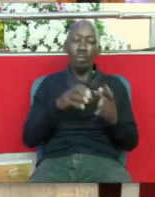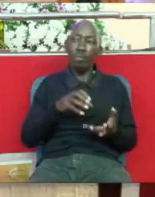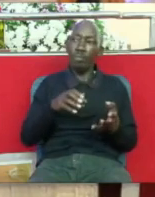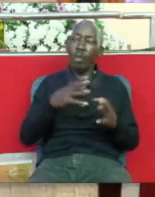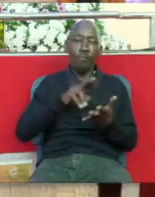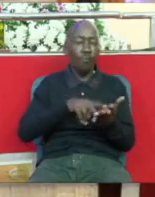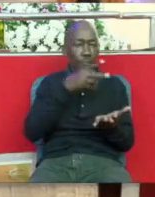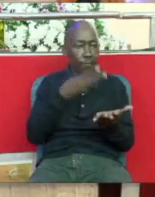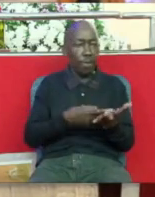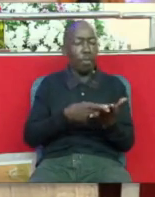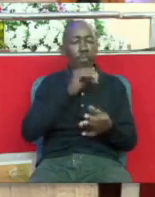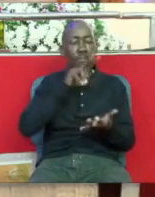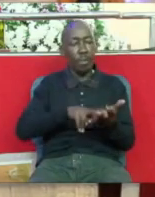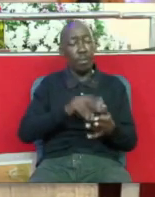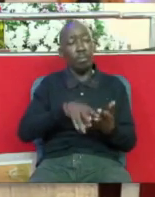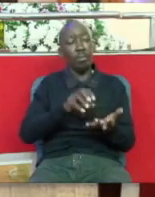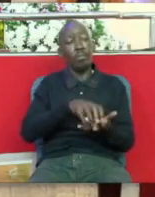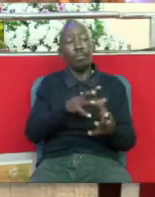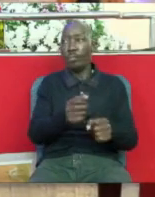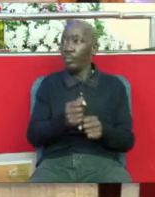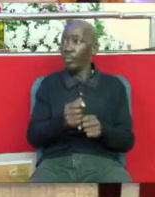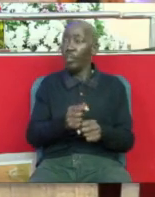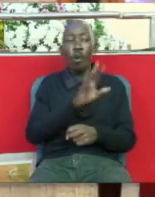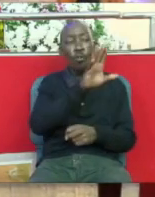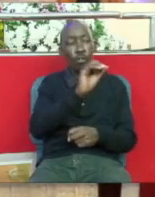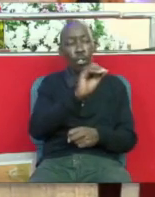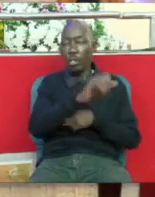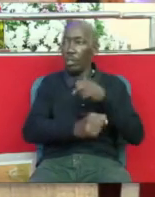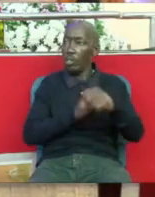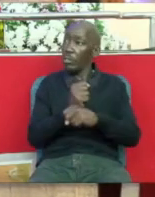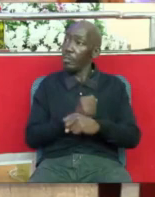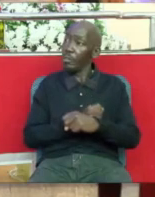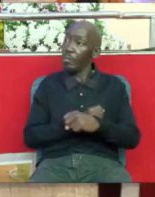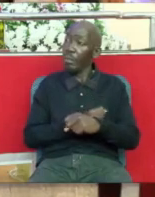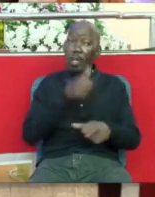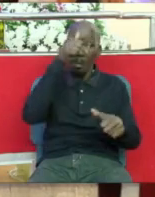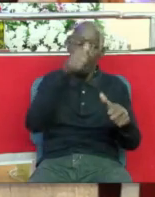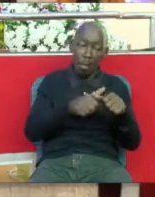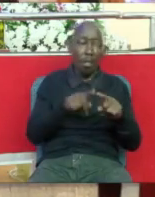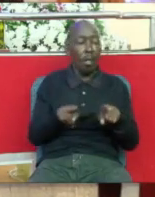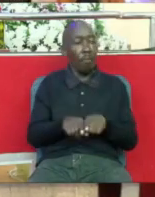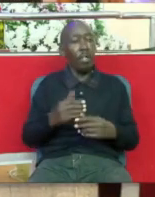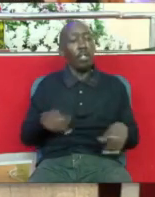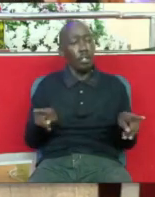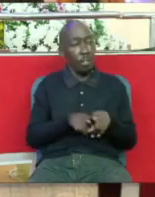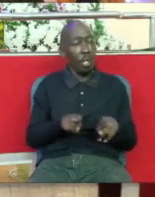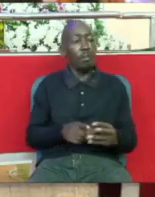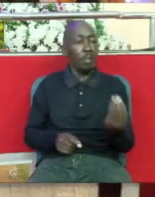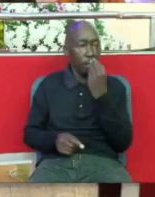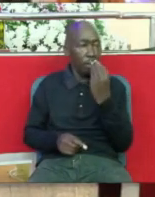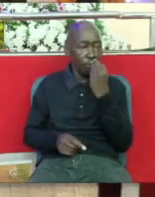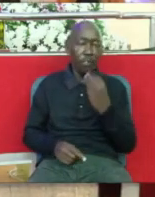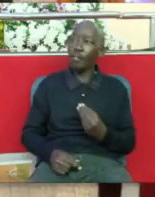walikuwa wamehiari kuchukua hatua hiyo. For 40 years. Remember, they had had the same diet. Walikuwa wamekula kile